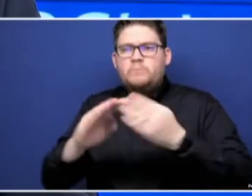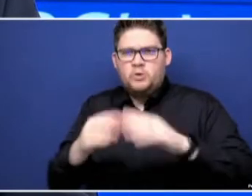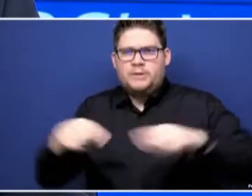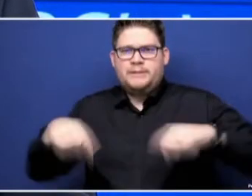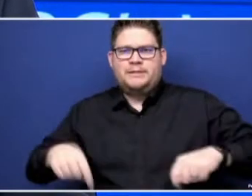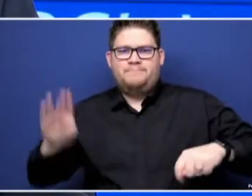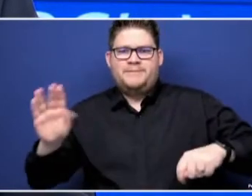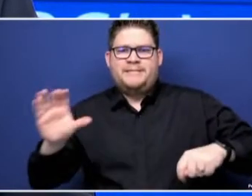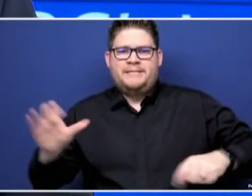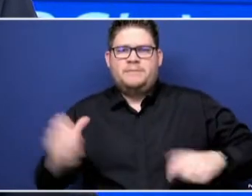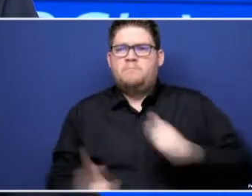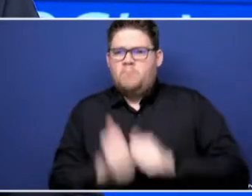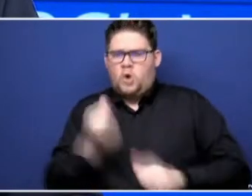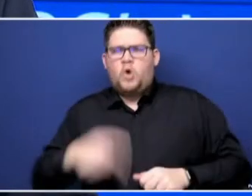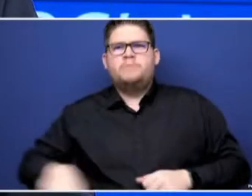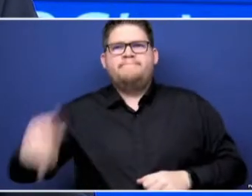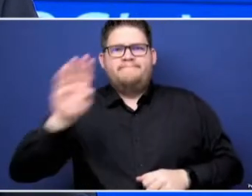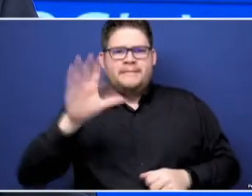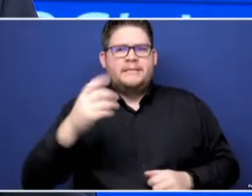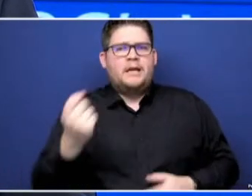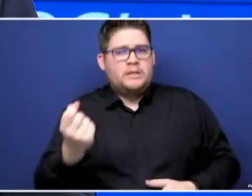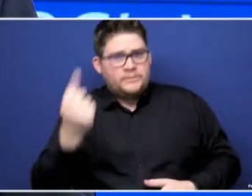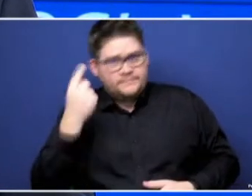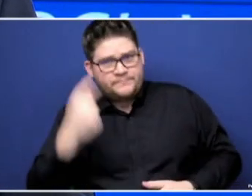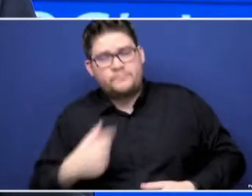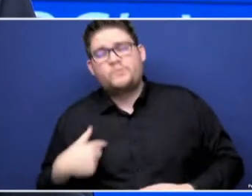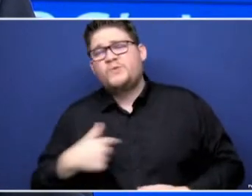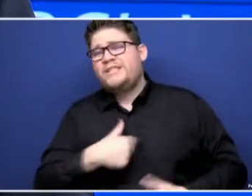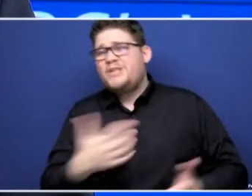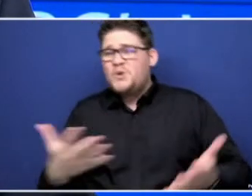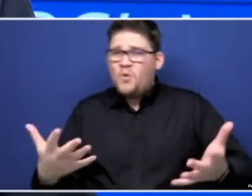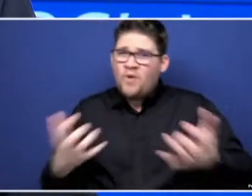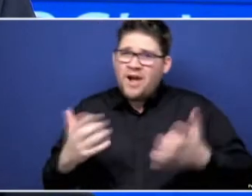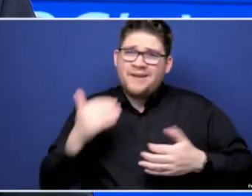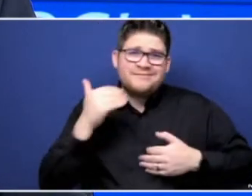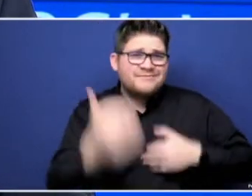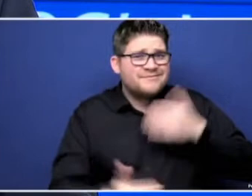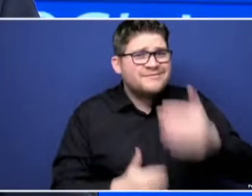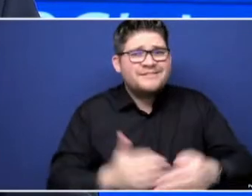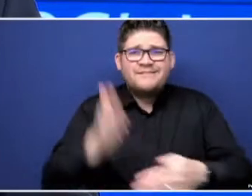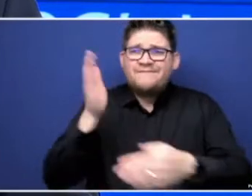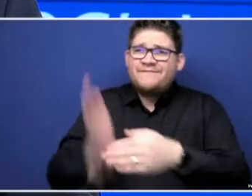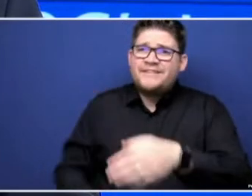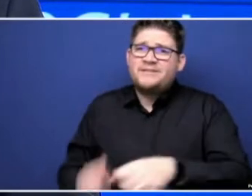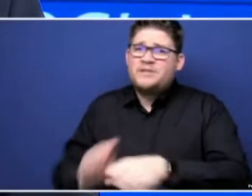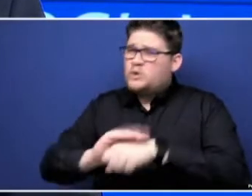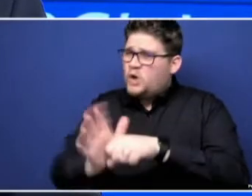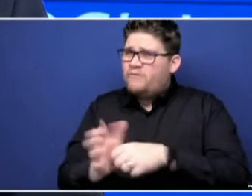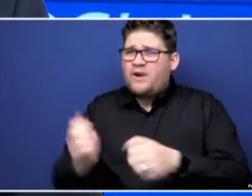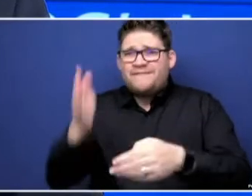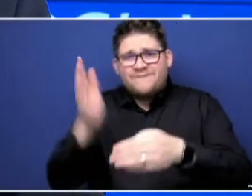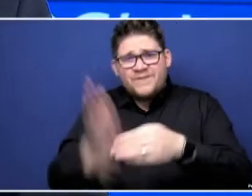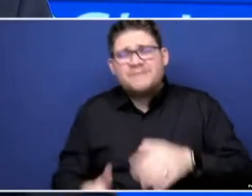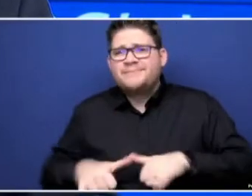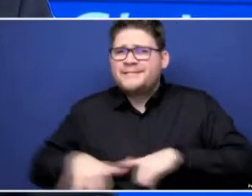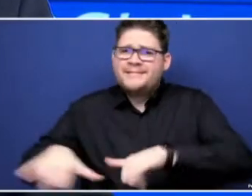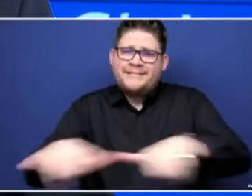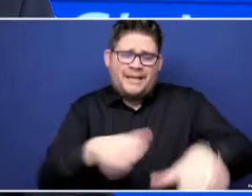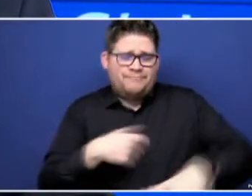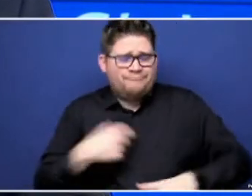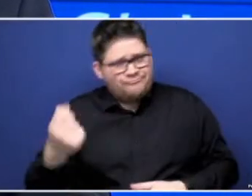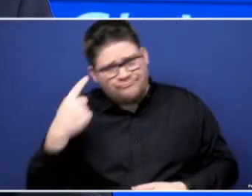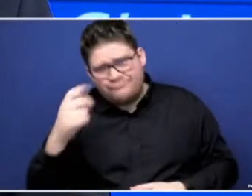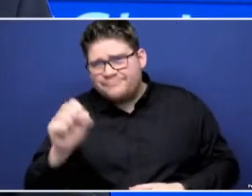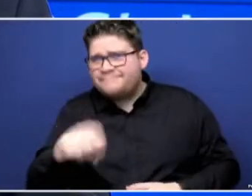over the past 12 months. So this is not unlike the COVID benefit. It's not unlike any number of other initiatives and programs that